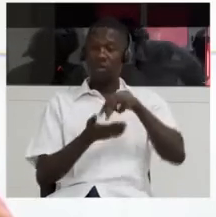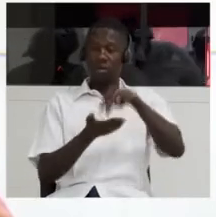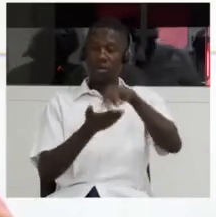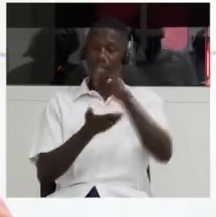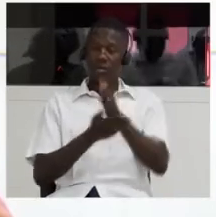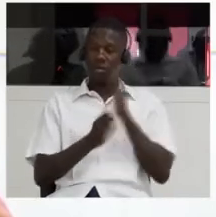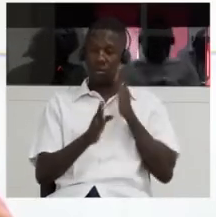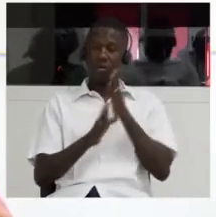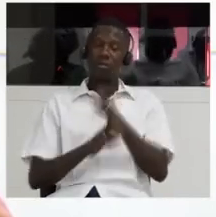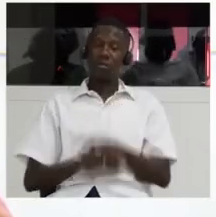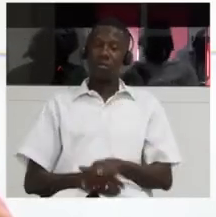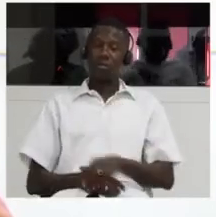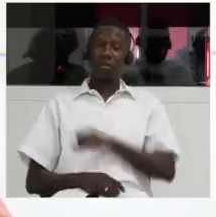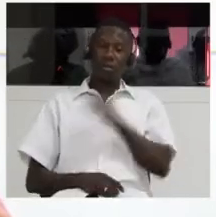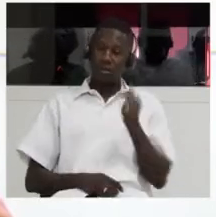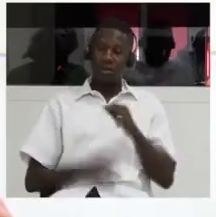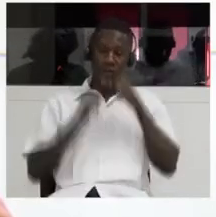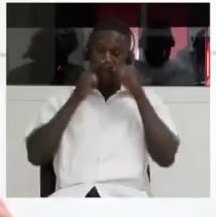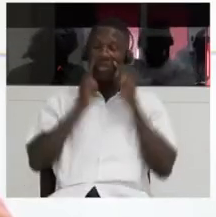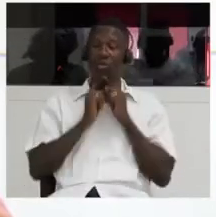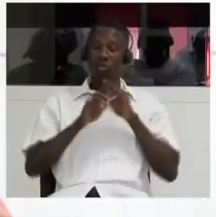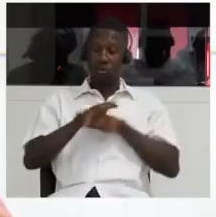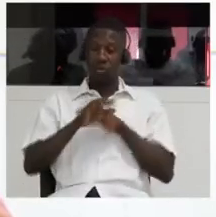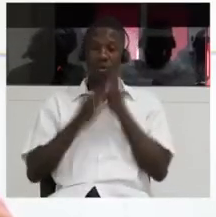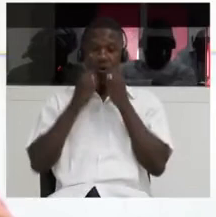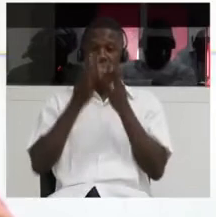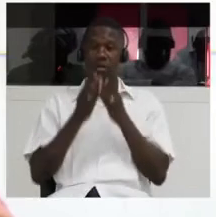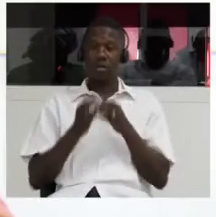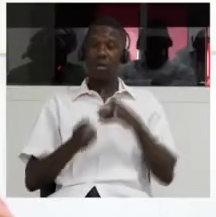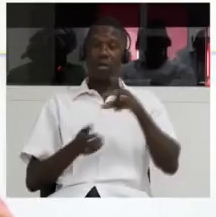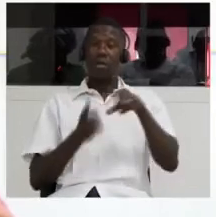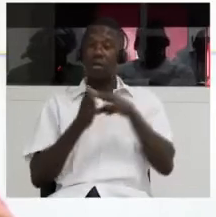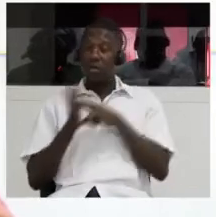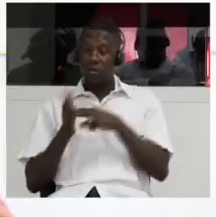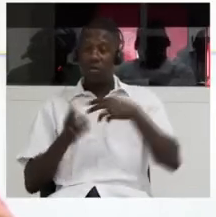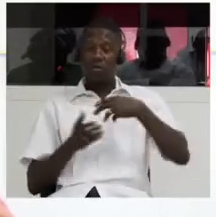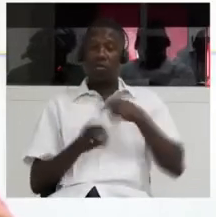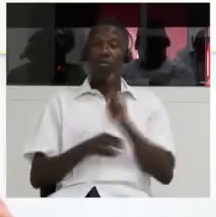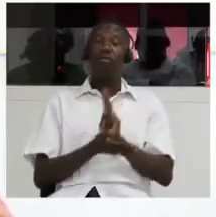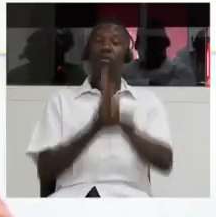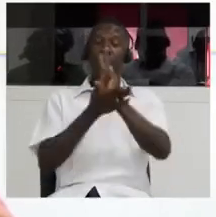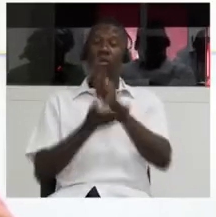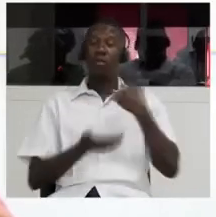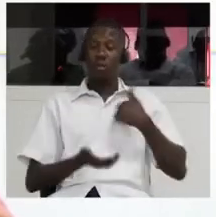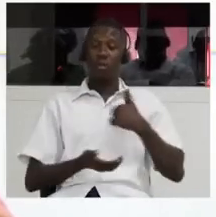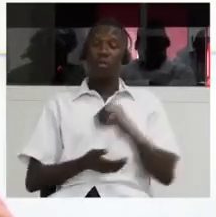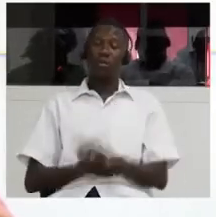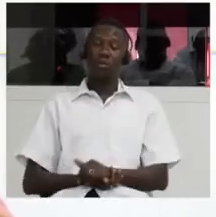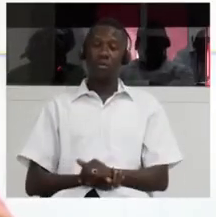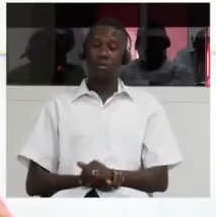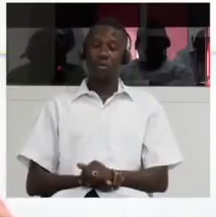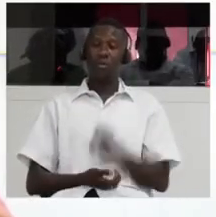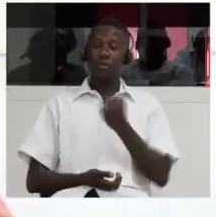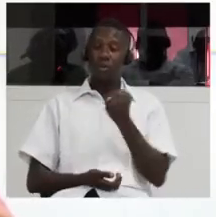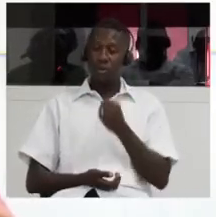Edward said that they need volunteers. because according to the rumor